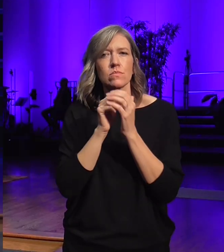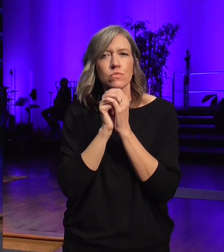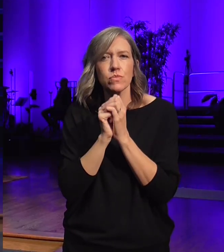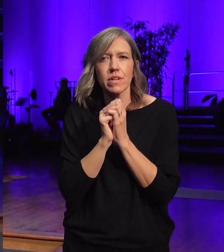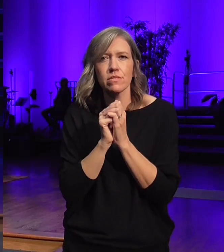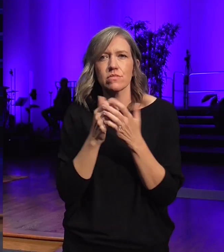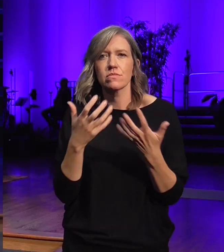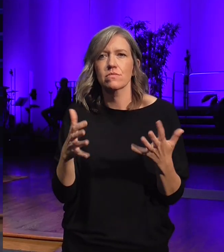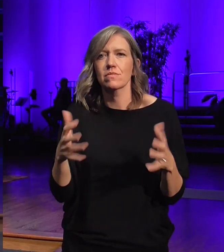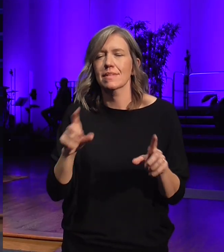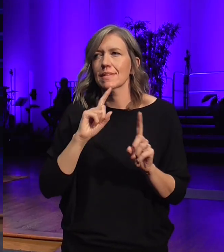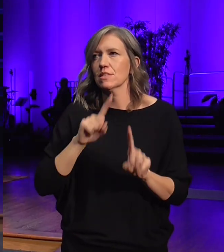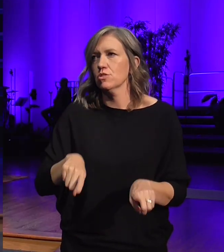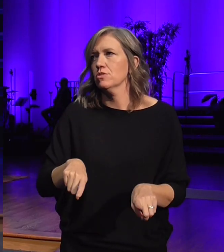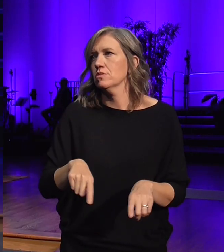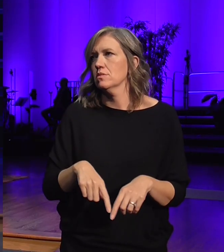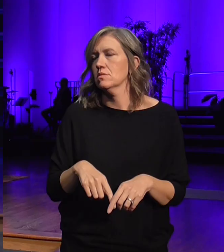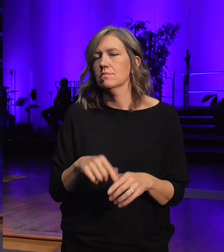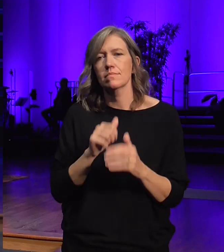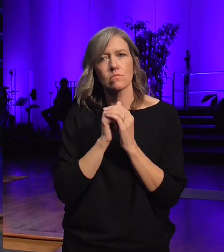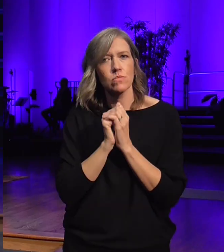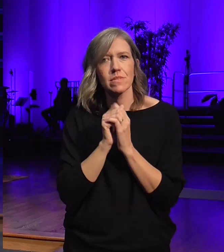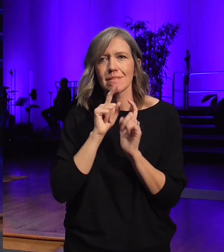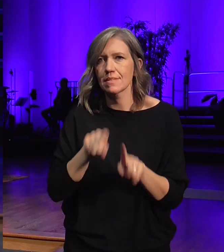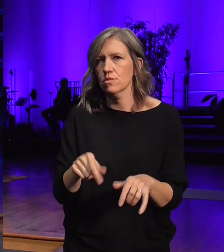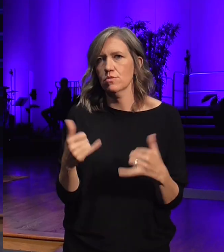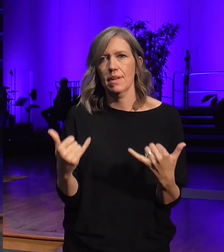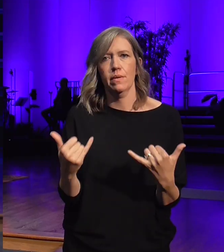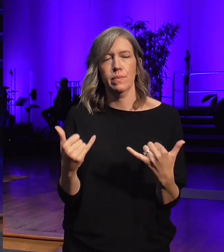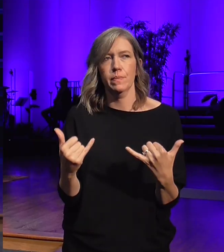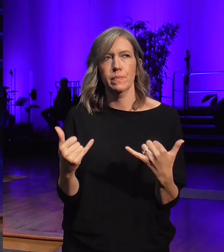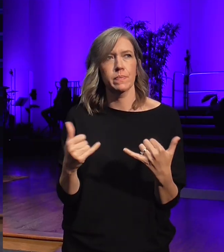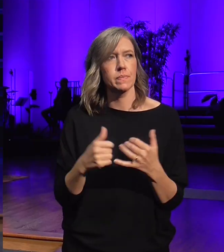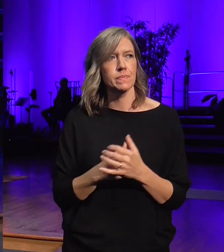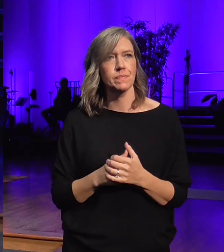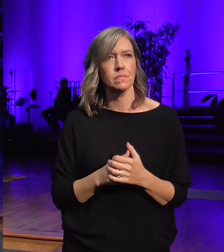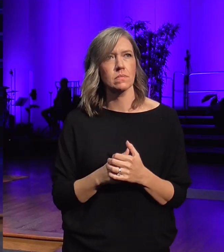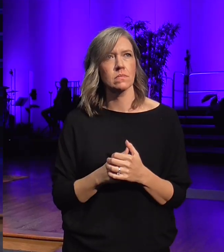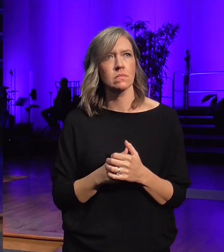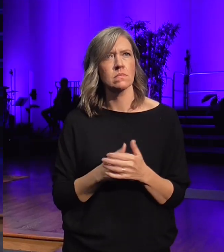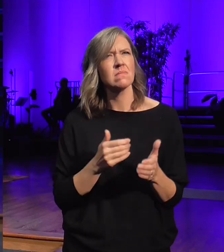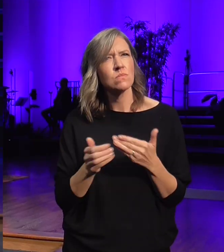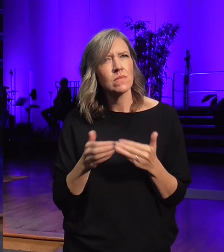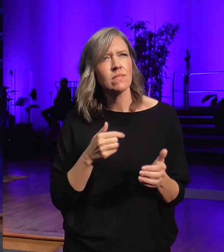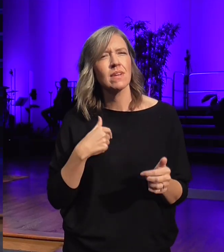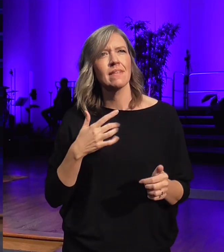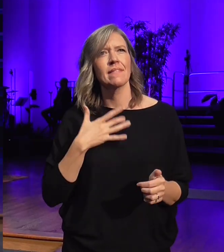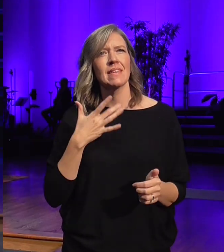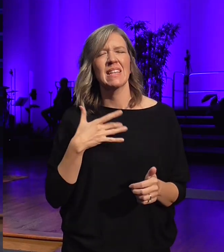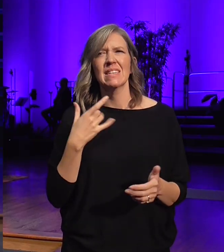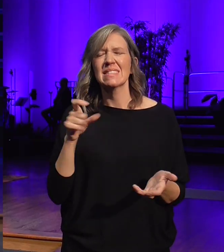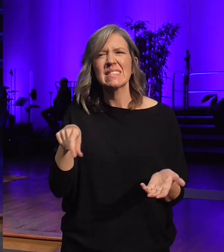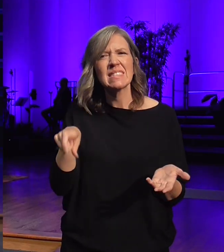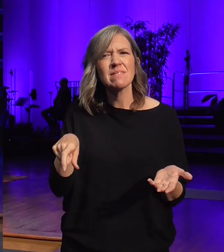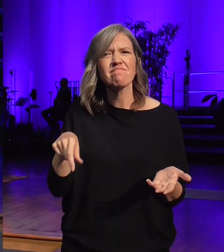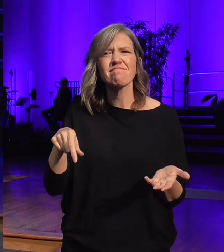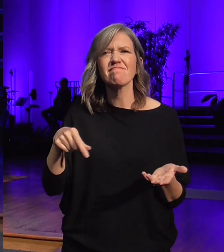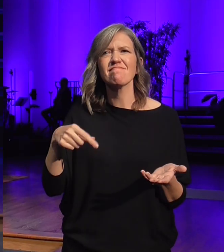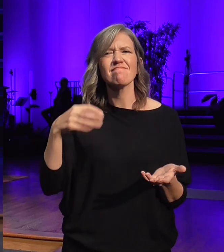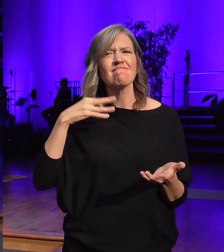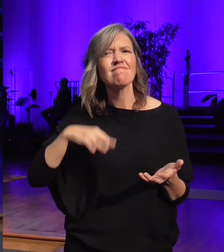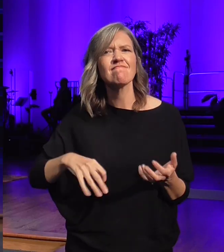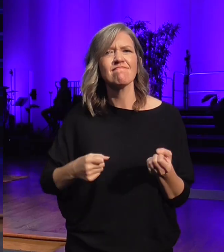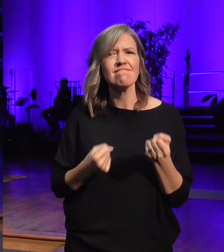Our prayers are answered now. That whatever it is that we may feel would benefit our life, that